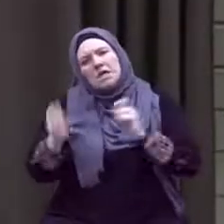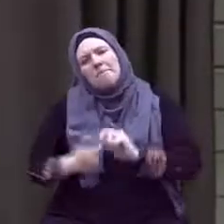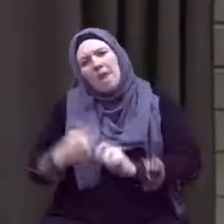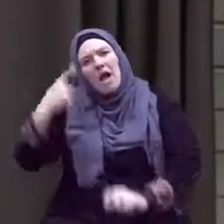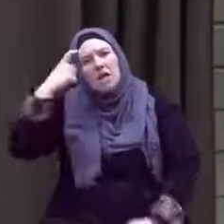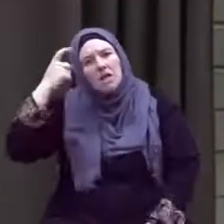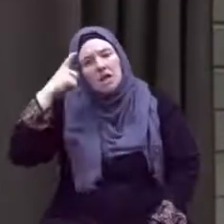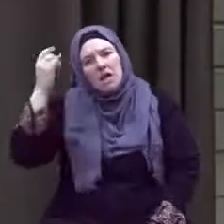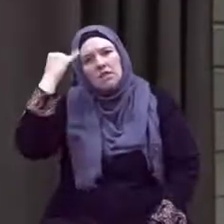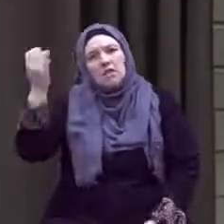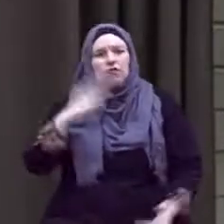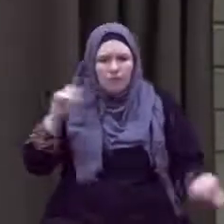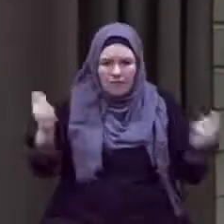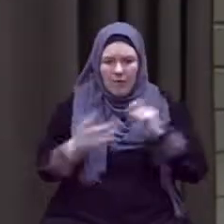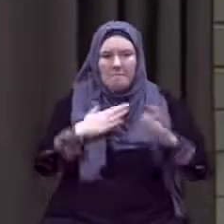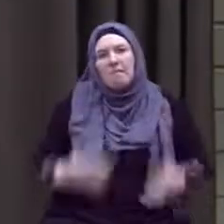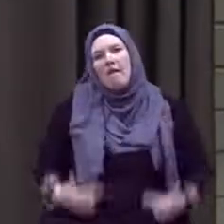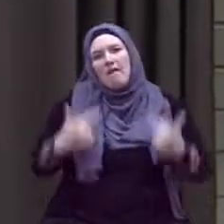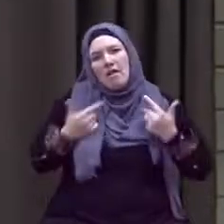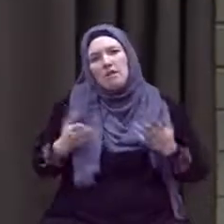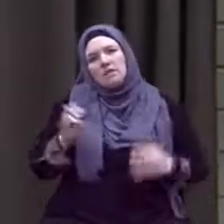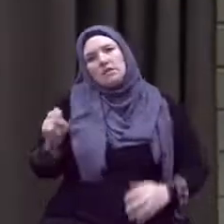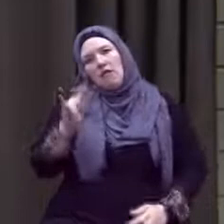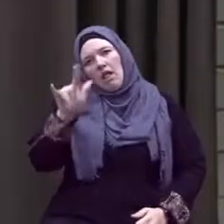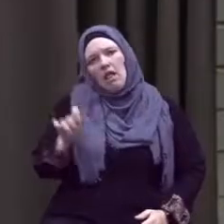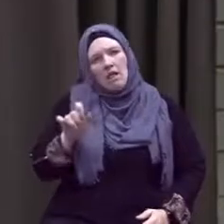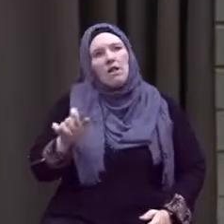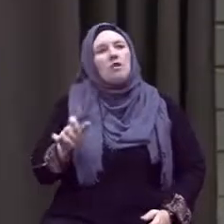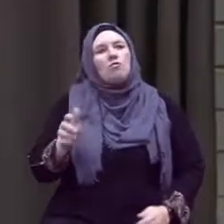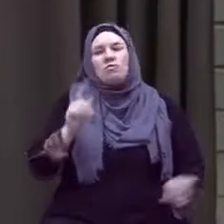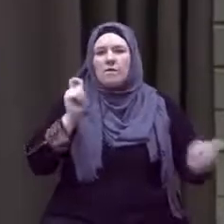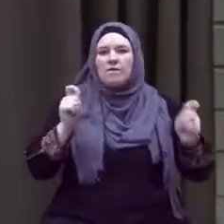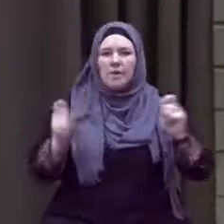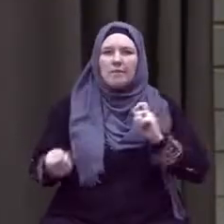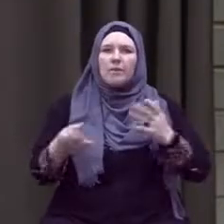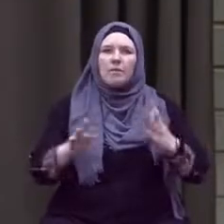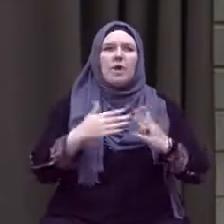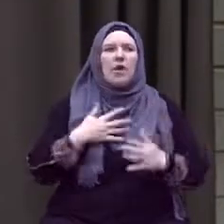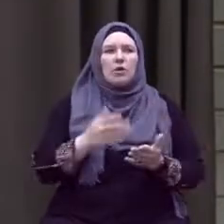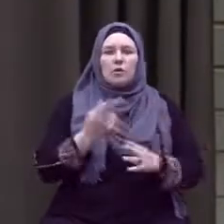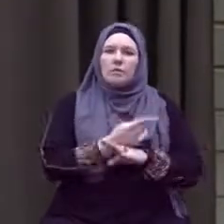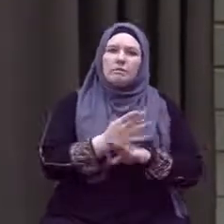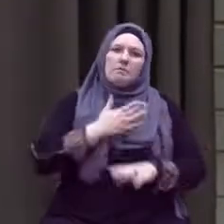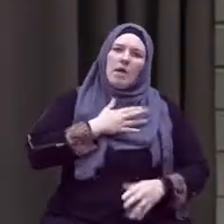reforming my way of life, reforming the way I use my resources,